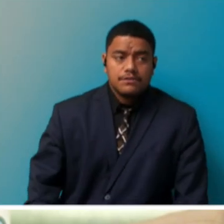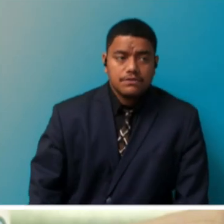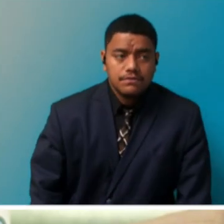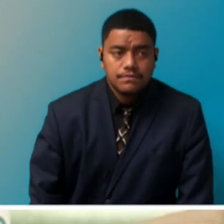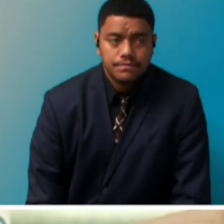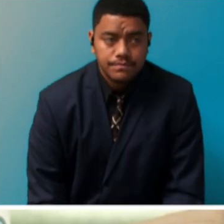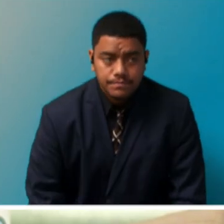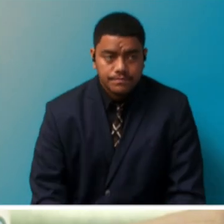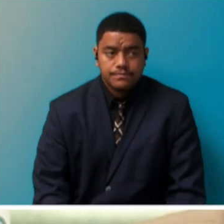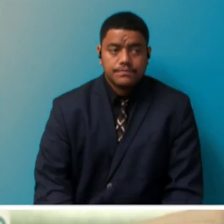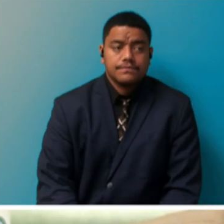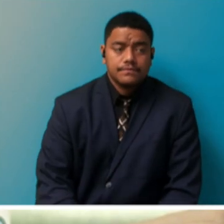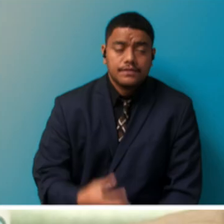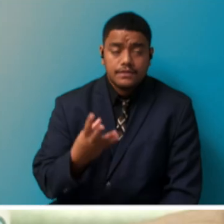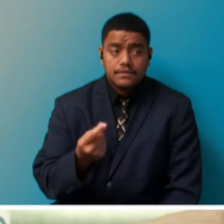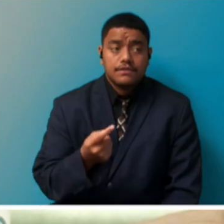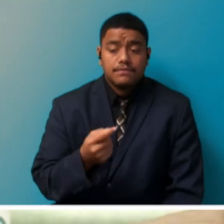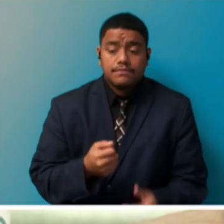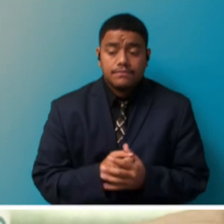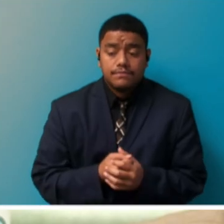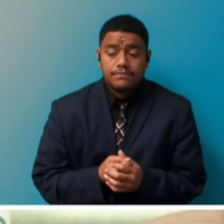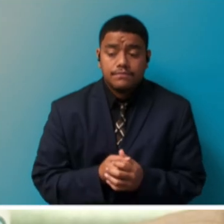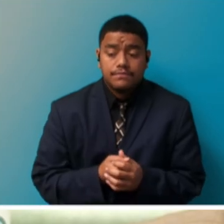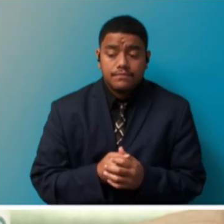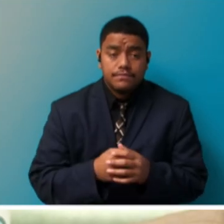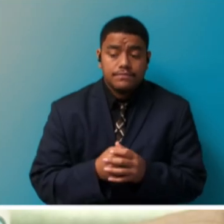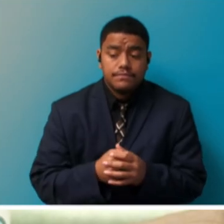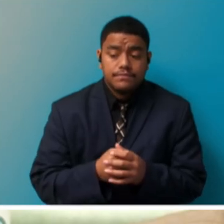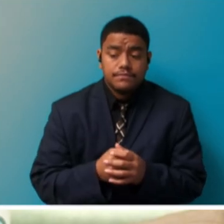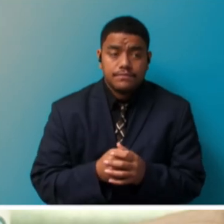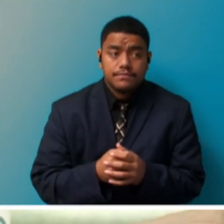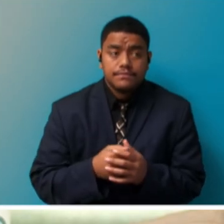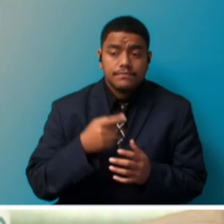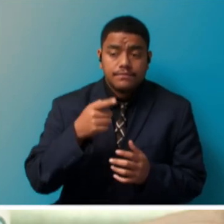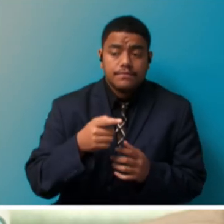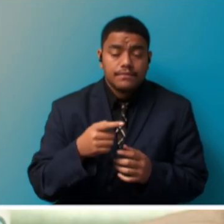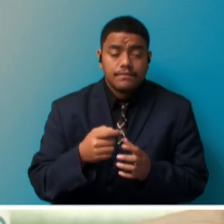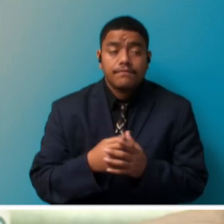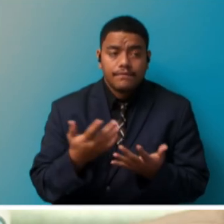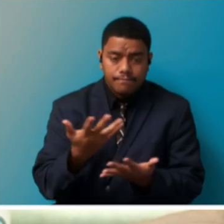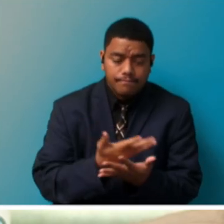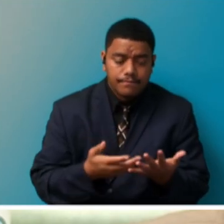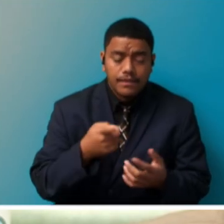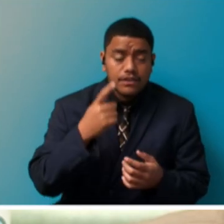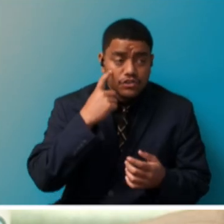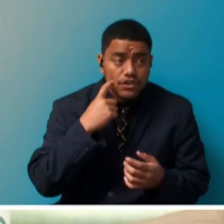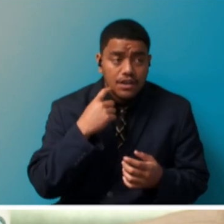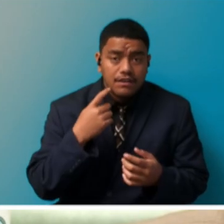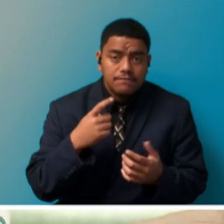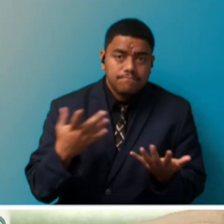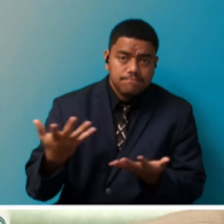these we'll sort of explore more, Honourable Speaker, in the endeavour to broaden out